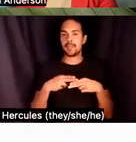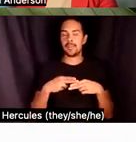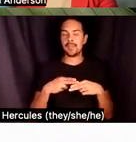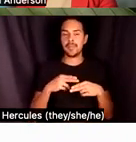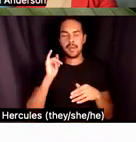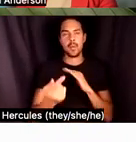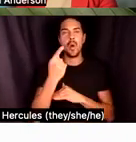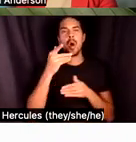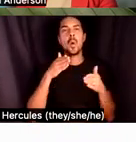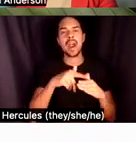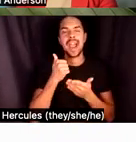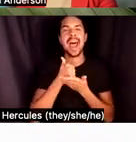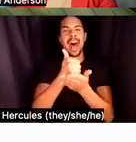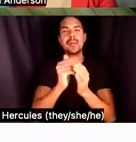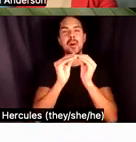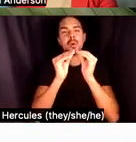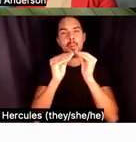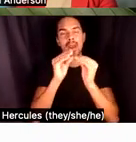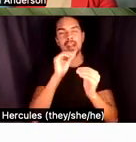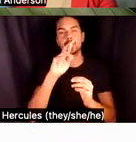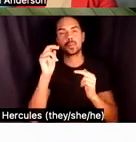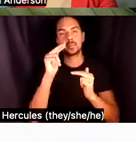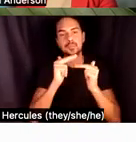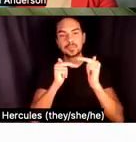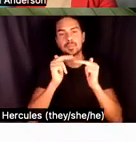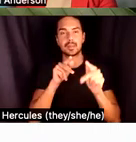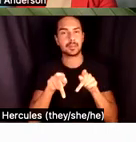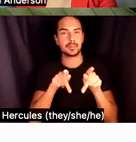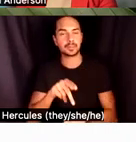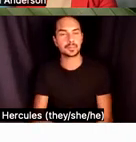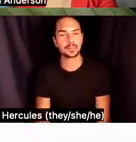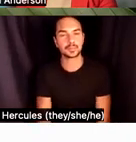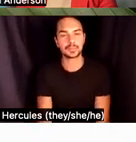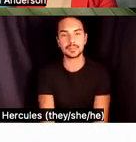of kind of helping to repair and rebuild folks?